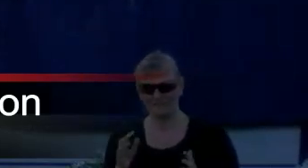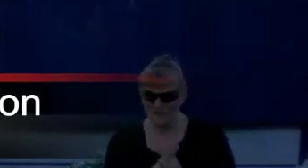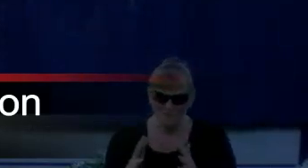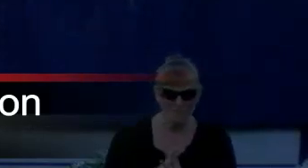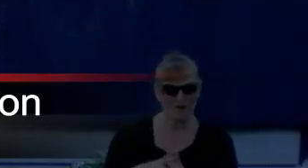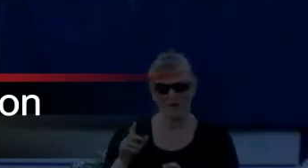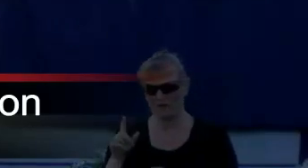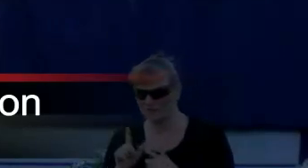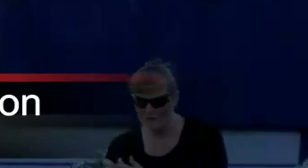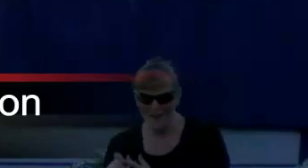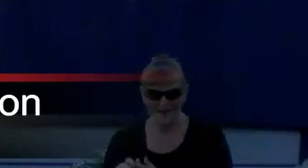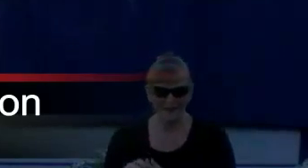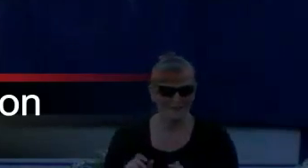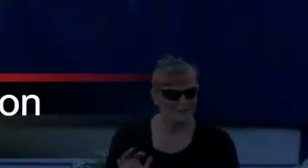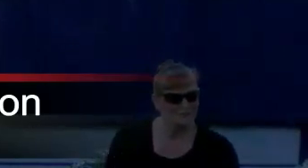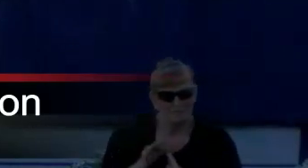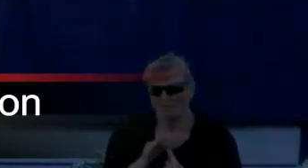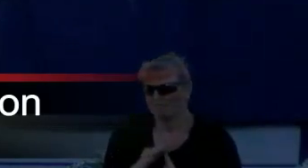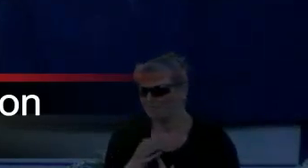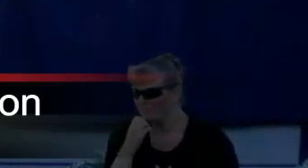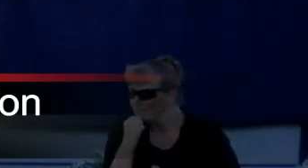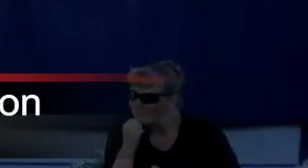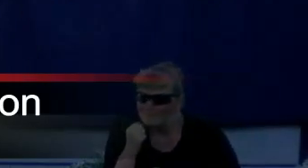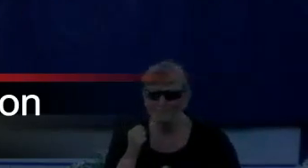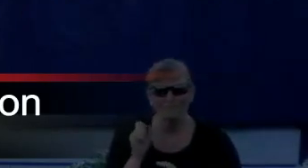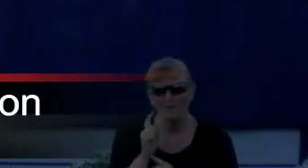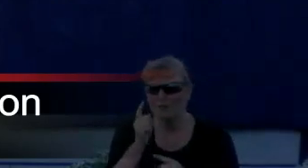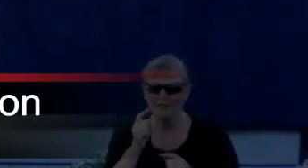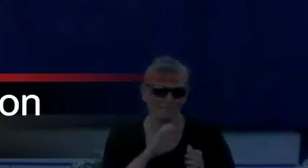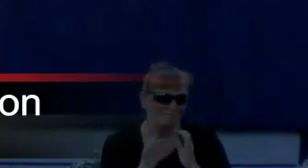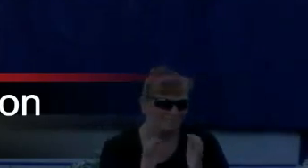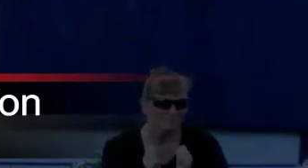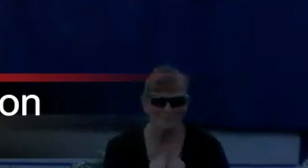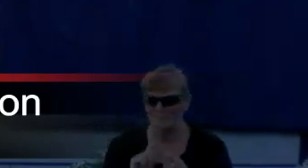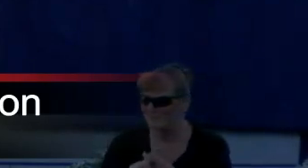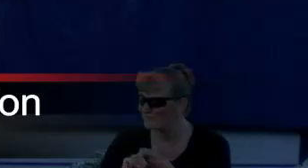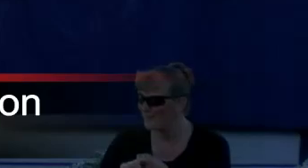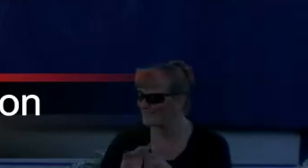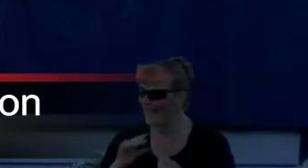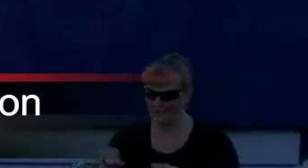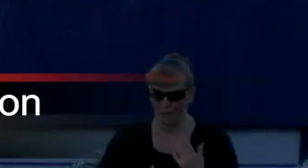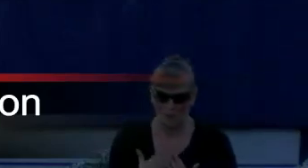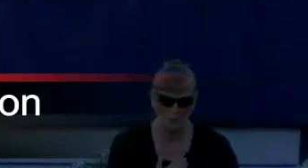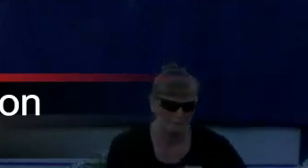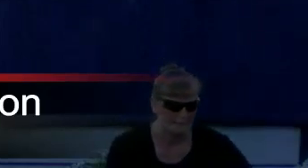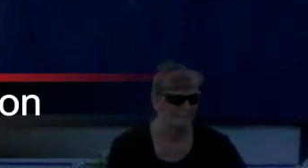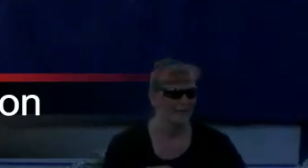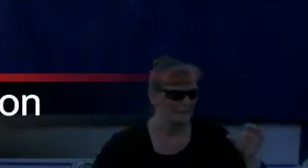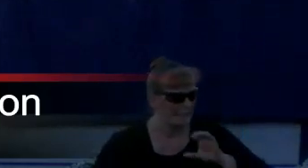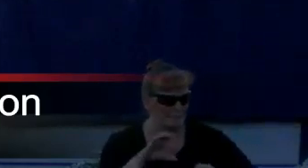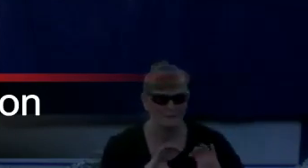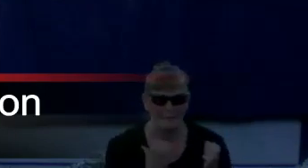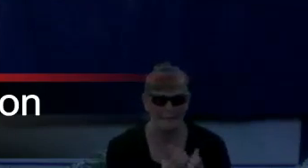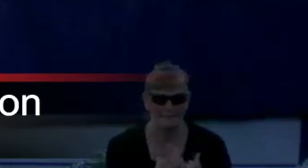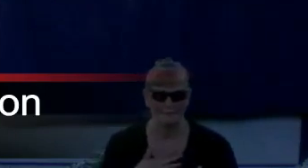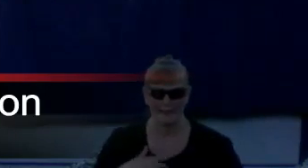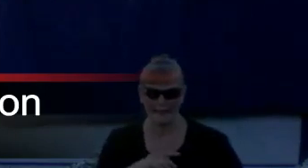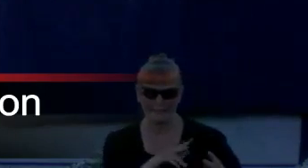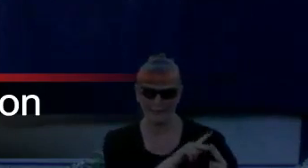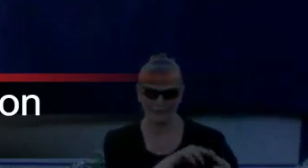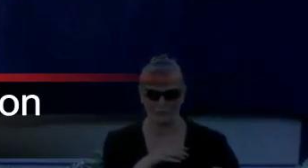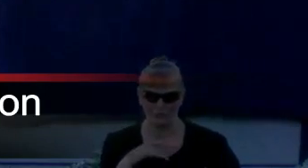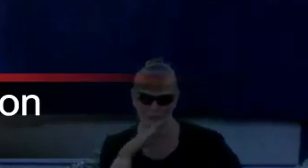moments, experiences, and conversations with friends, and the time I made my entire chemistry class retake the test because my partner cheated off of me.